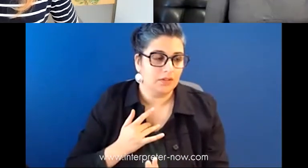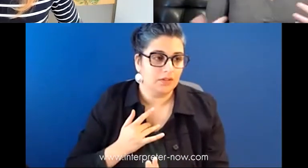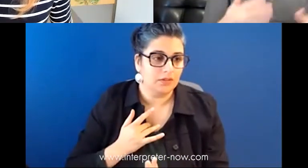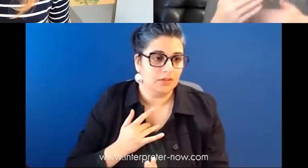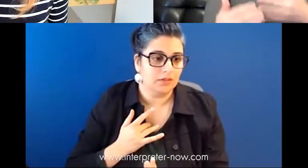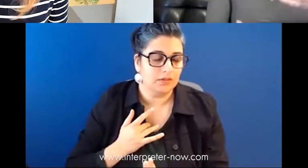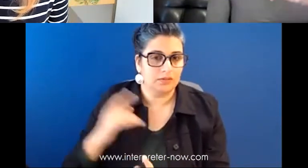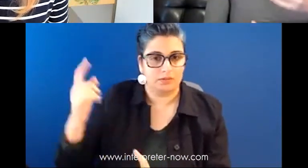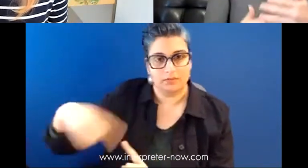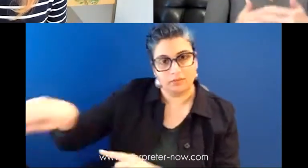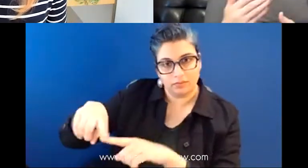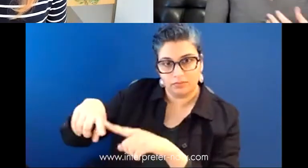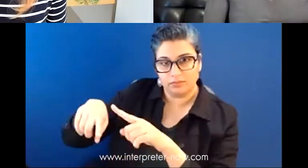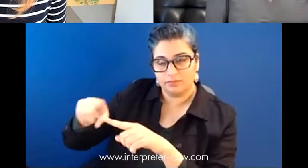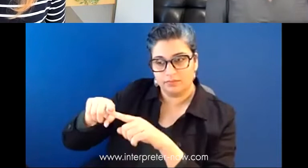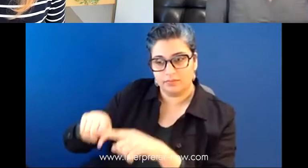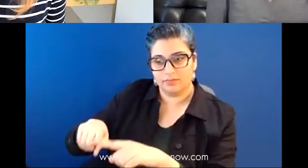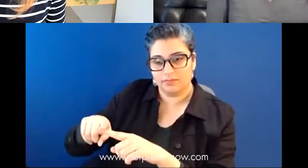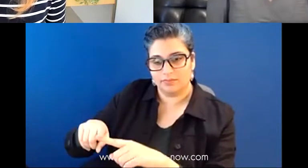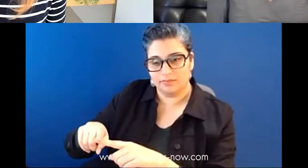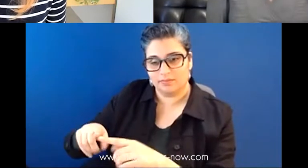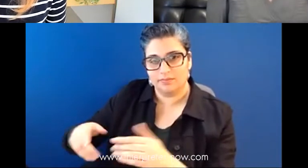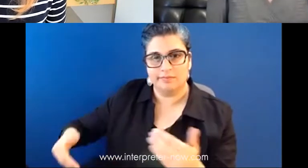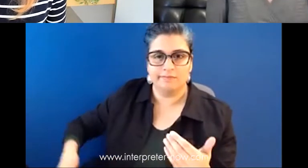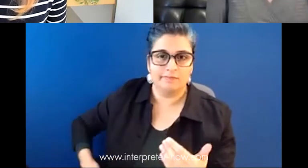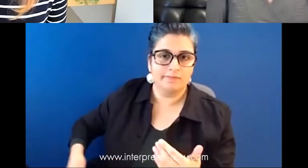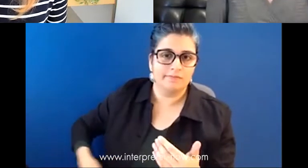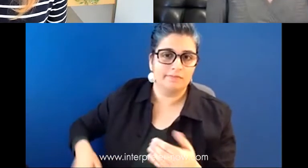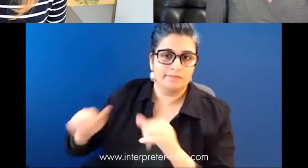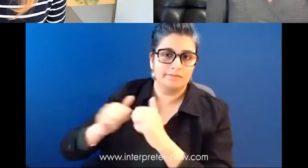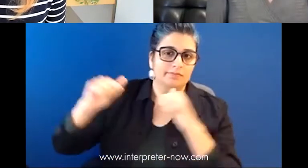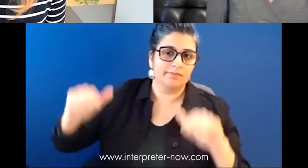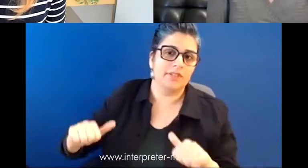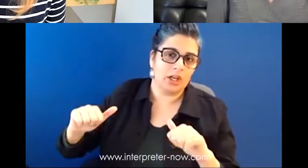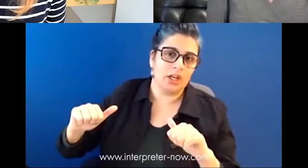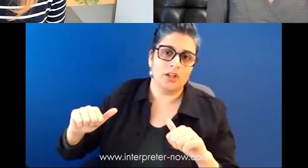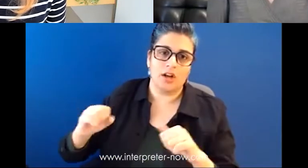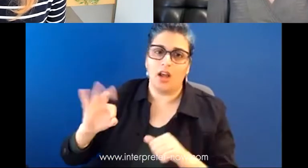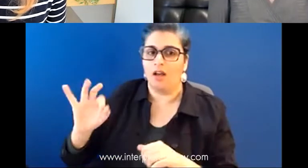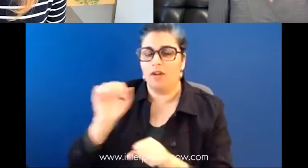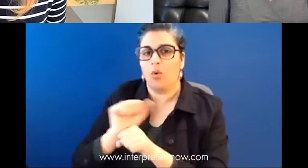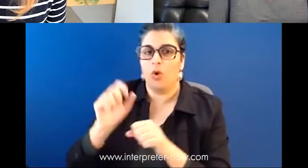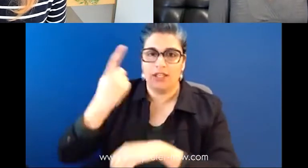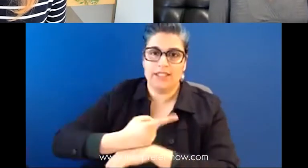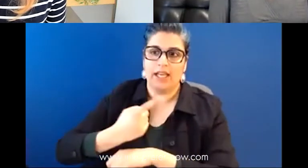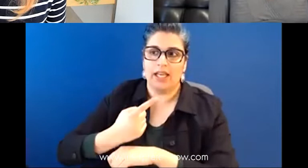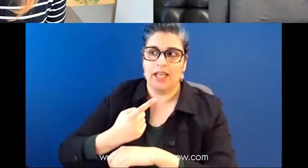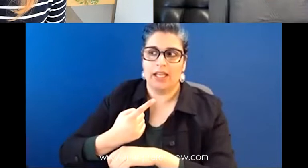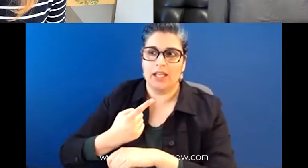they rely on the implicit structure of a workday a lot more than I think many of us